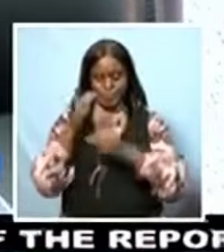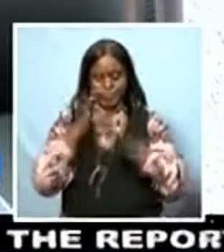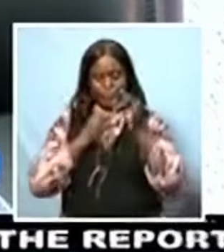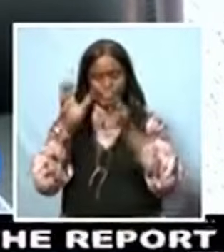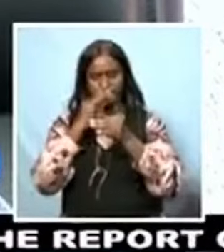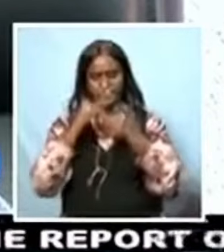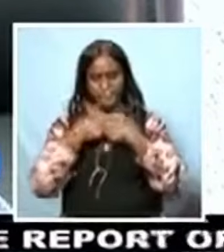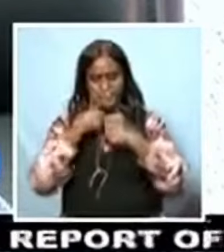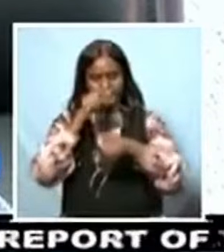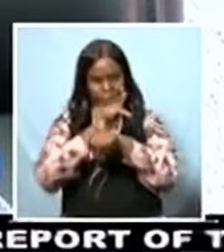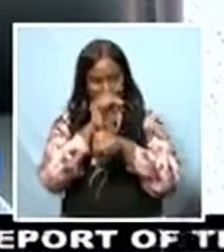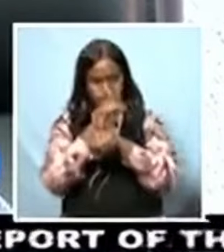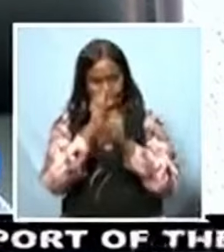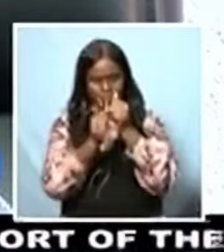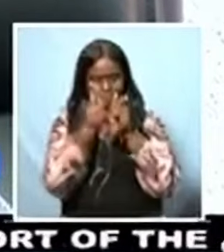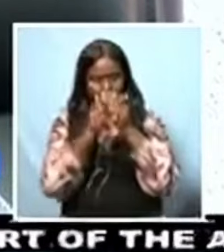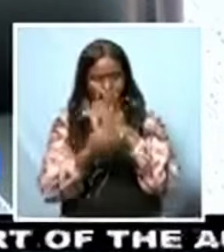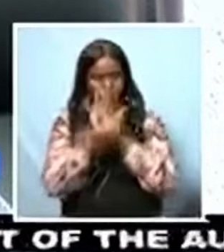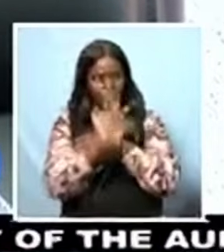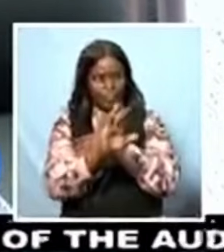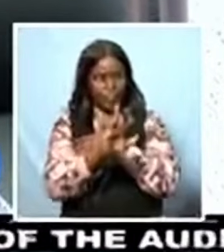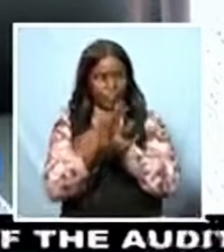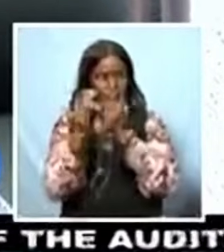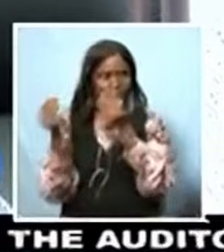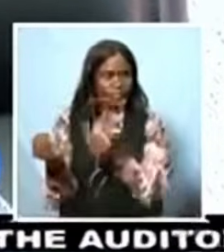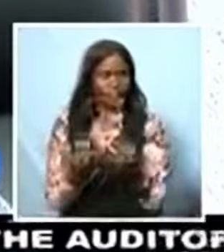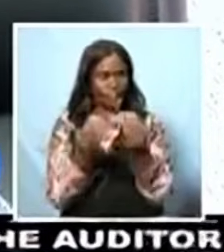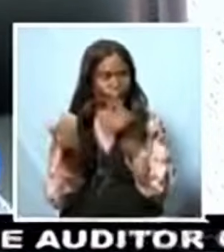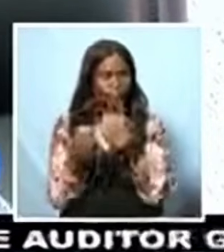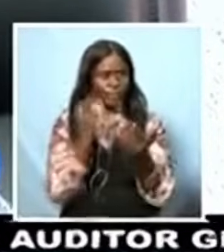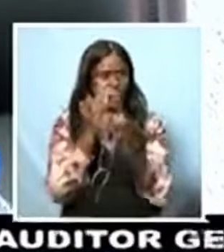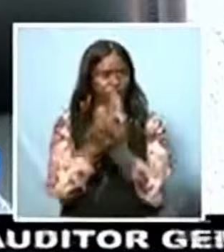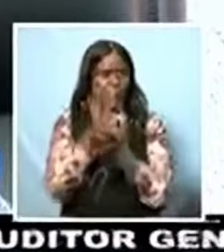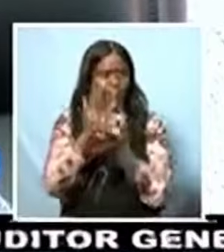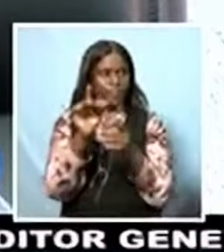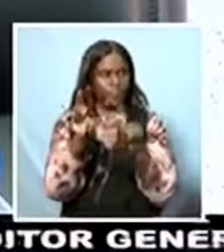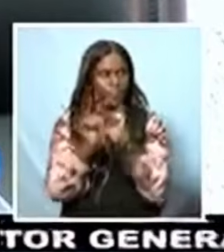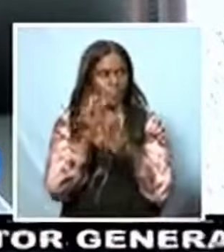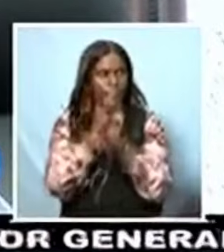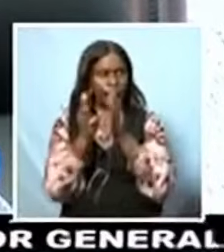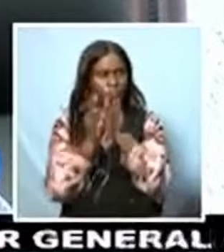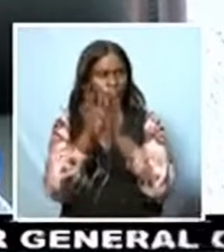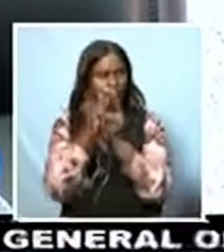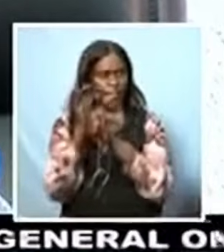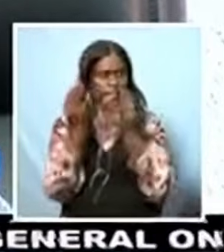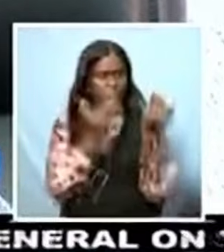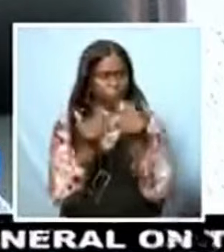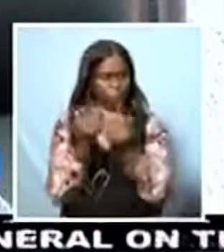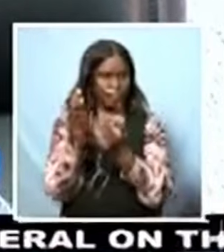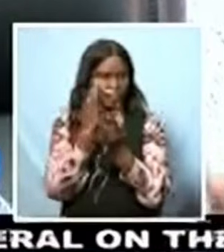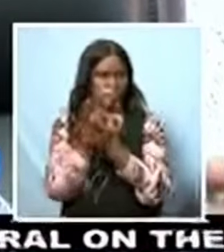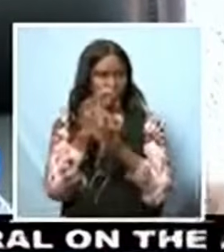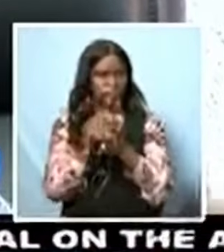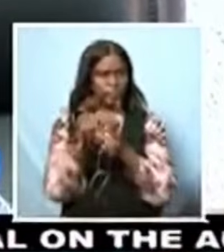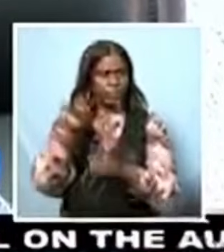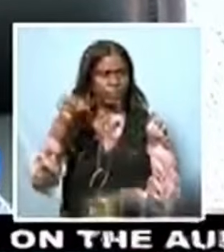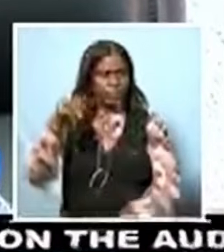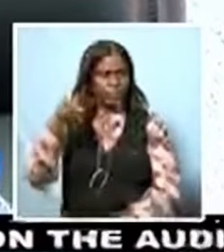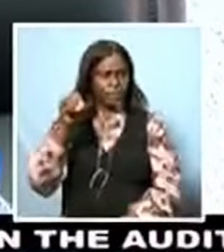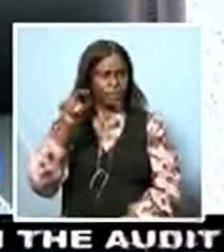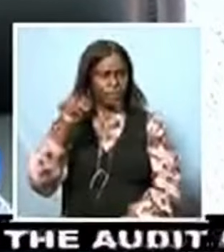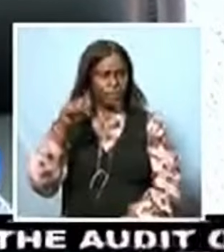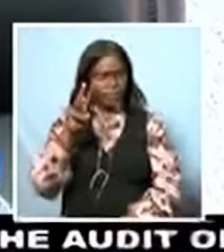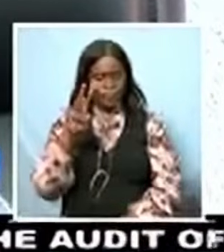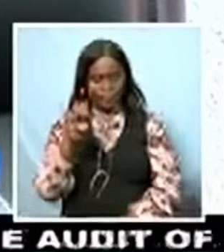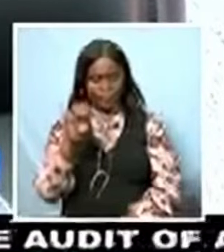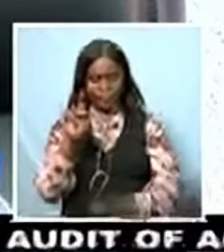a project that is running, the bus station, the construction of the bus station in Mpongwe, and the